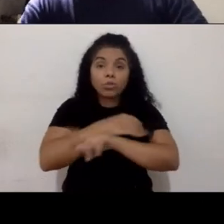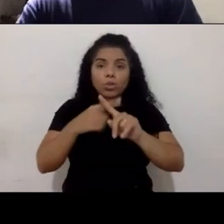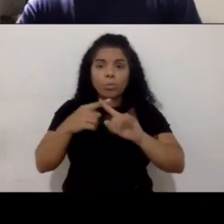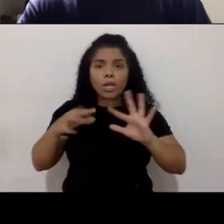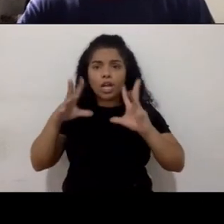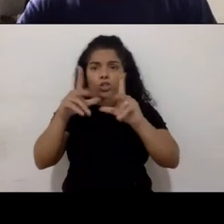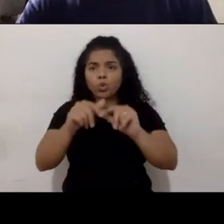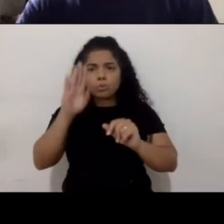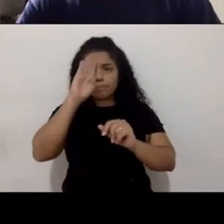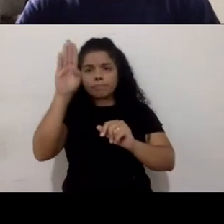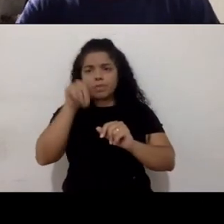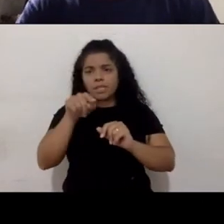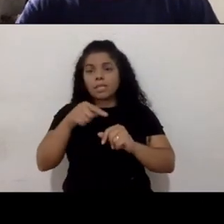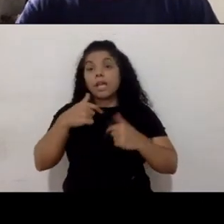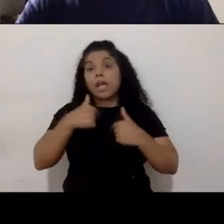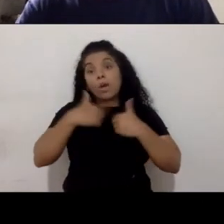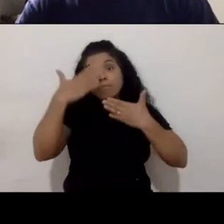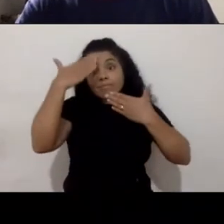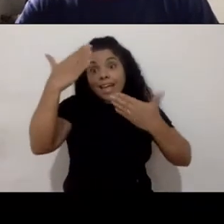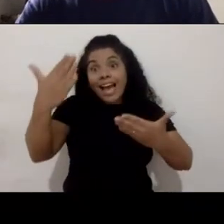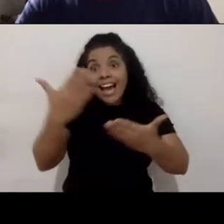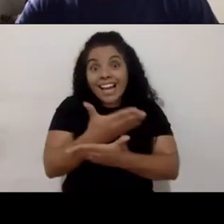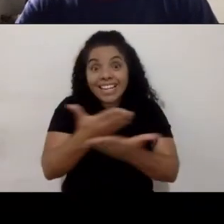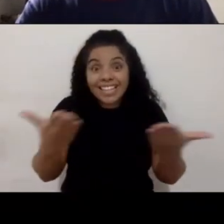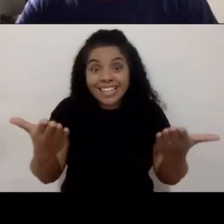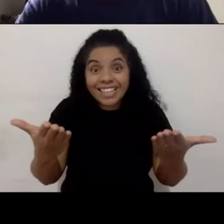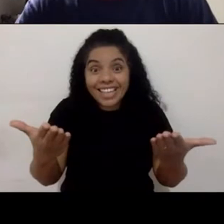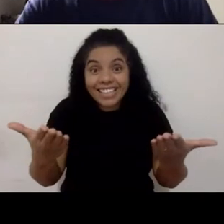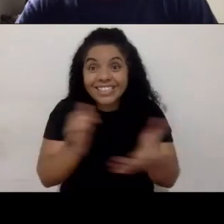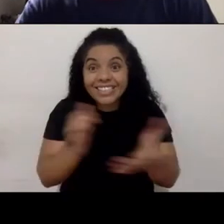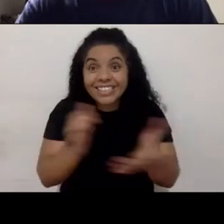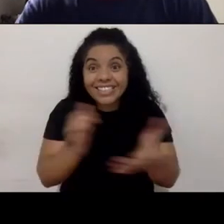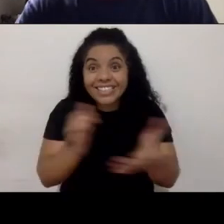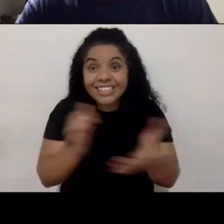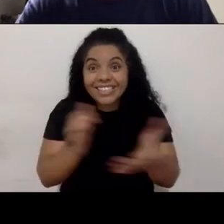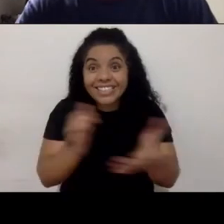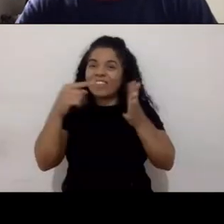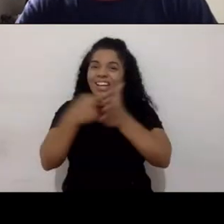sure, hopefully we have time for some questions. I've been,